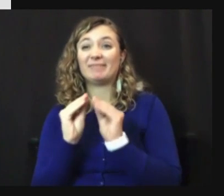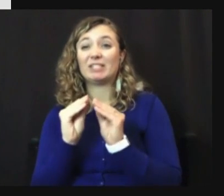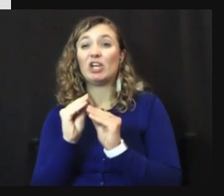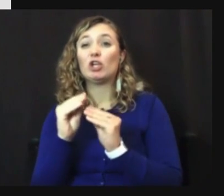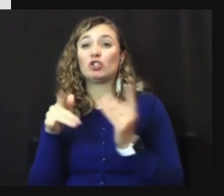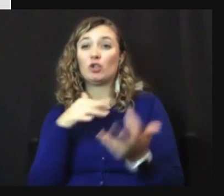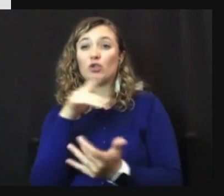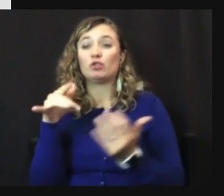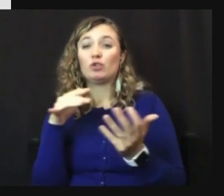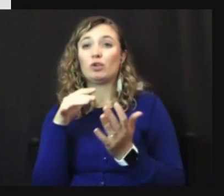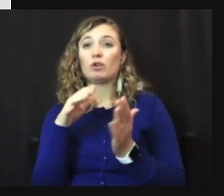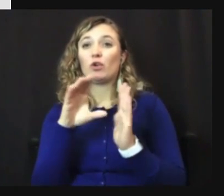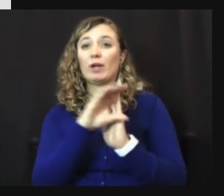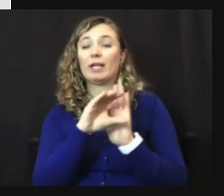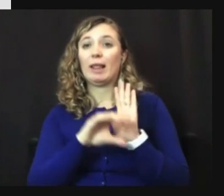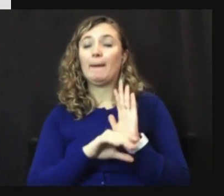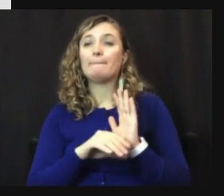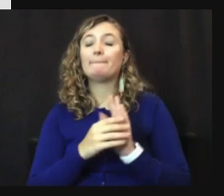that is